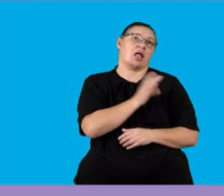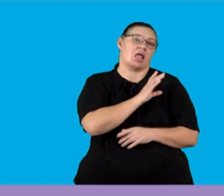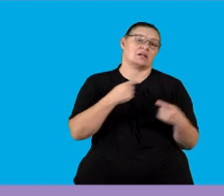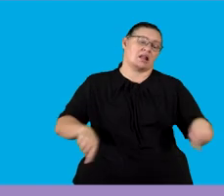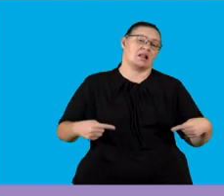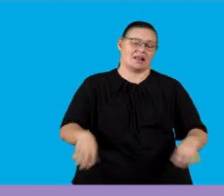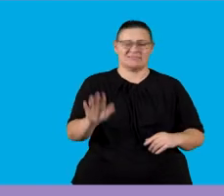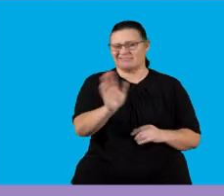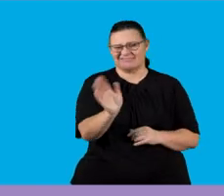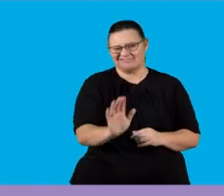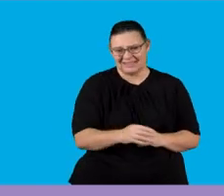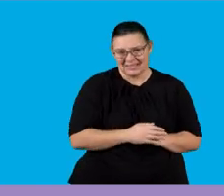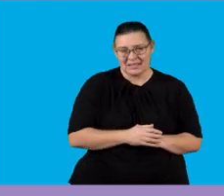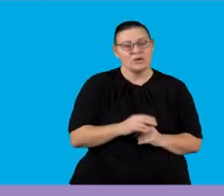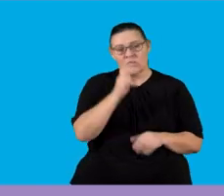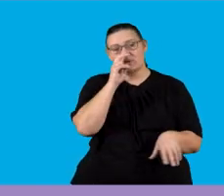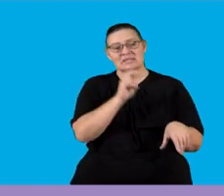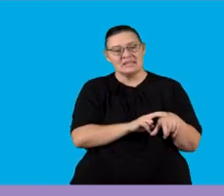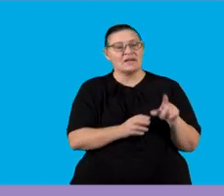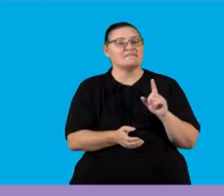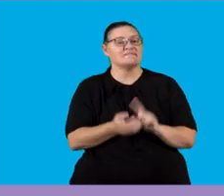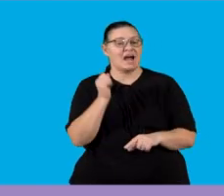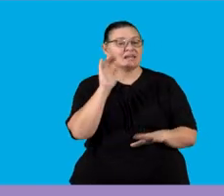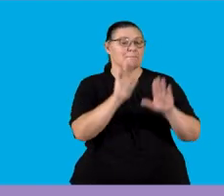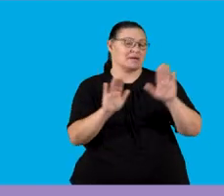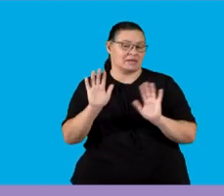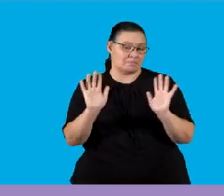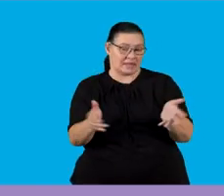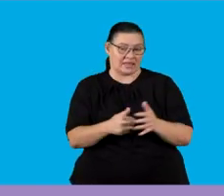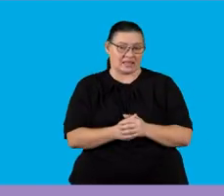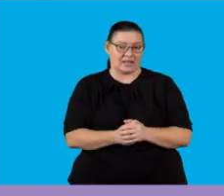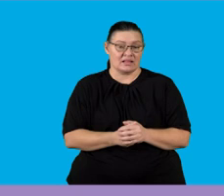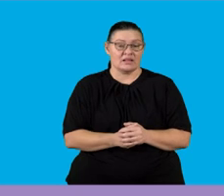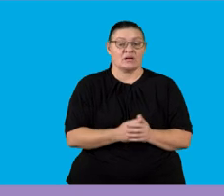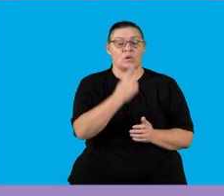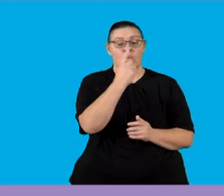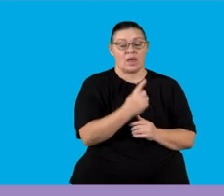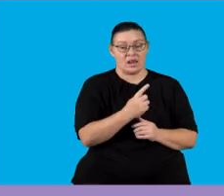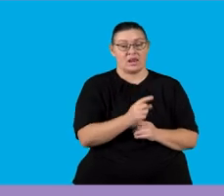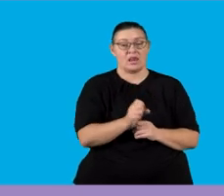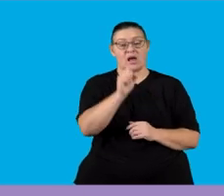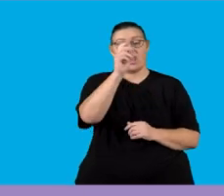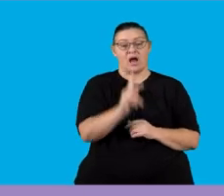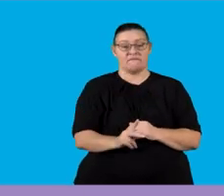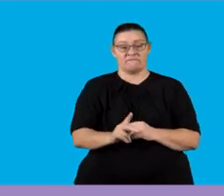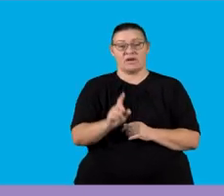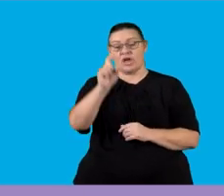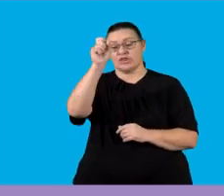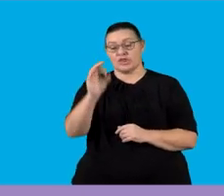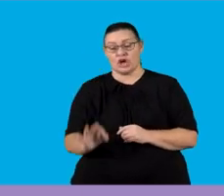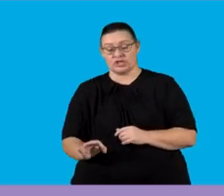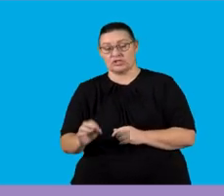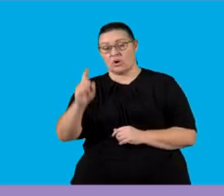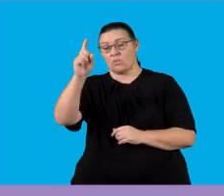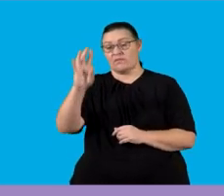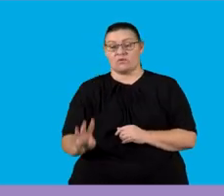and 1/4. Now remember, or 1/4, remember that this is the first term and this is the second term, this is the third term, and